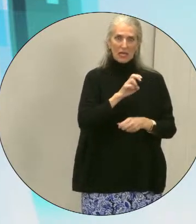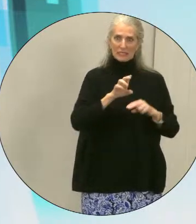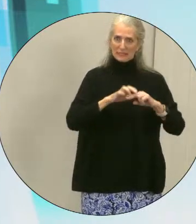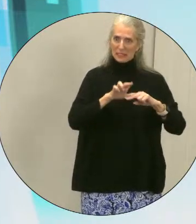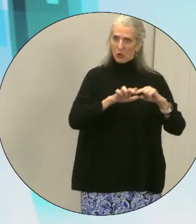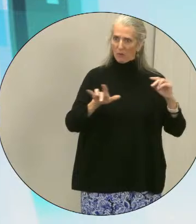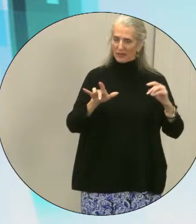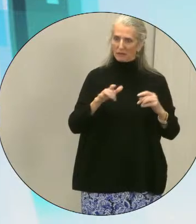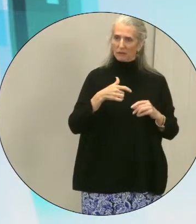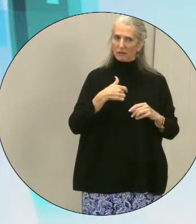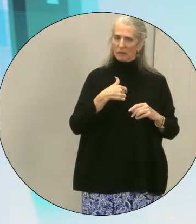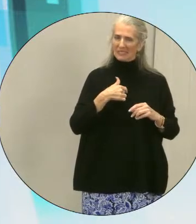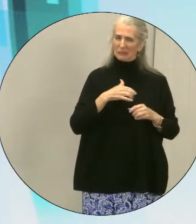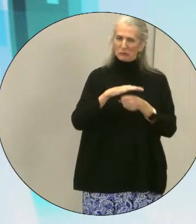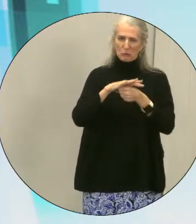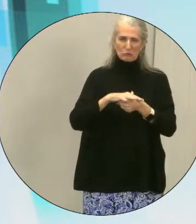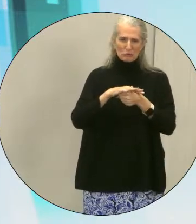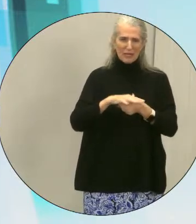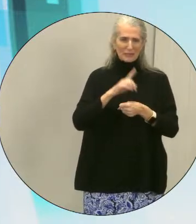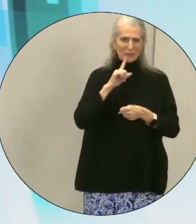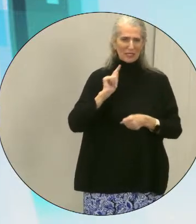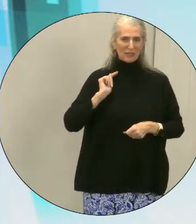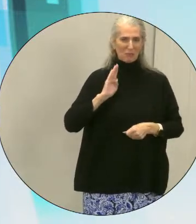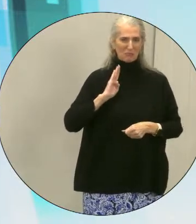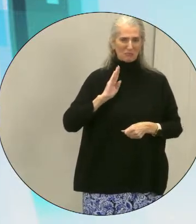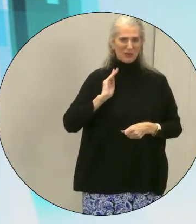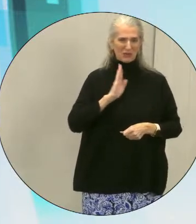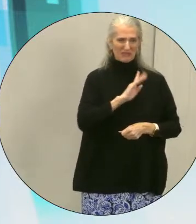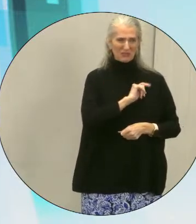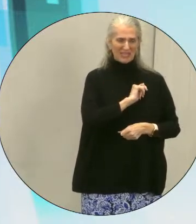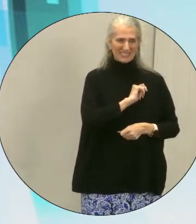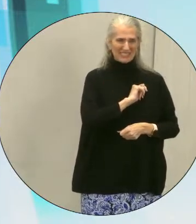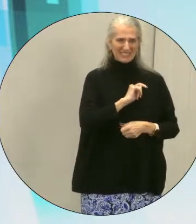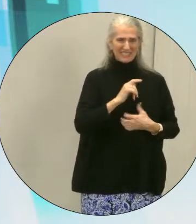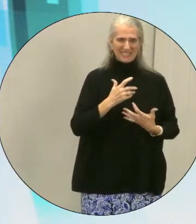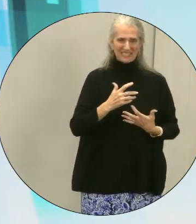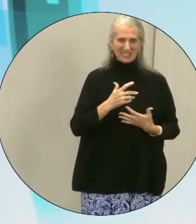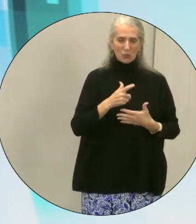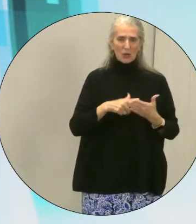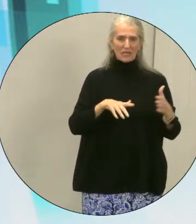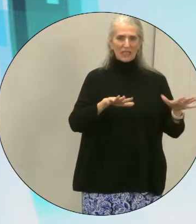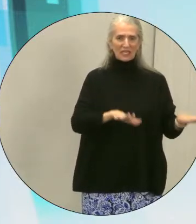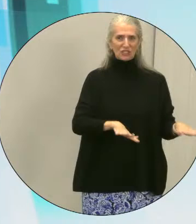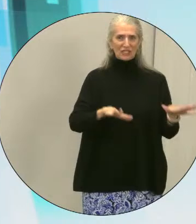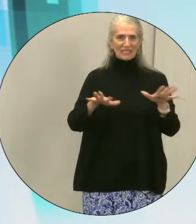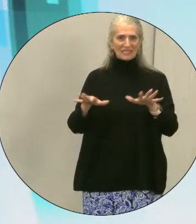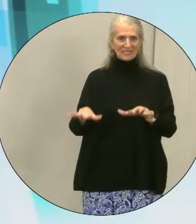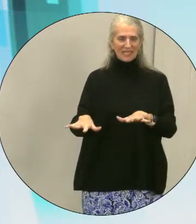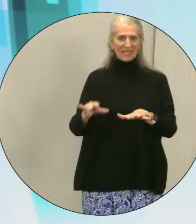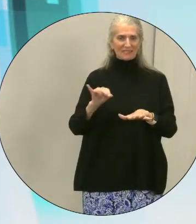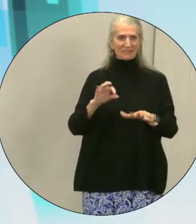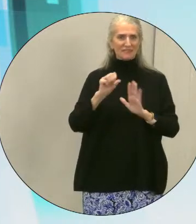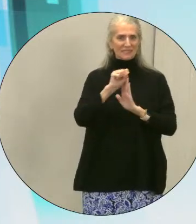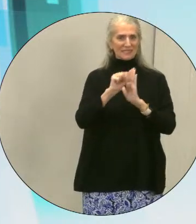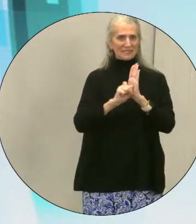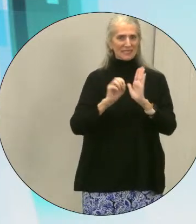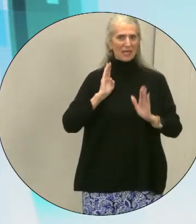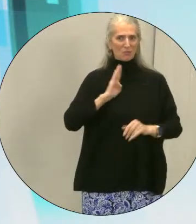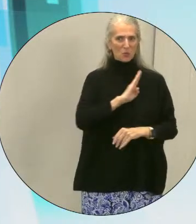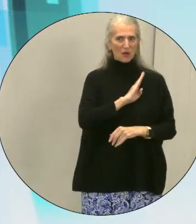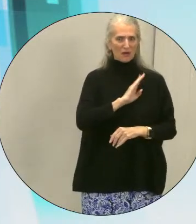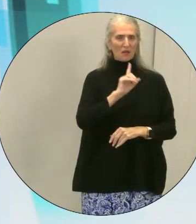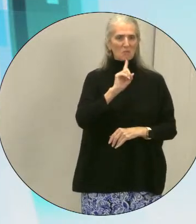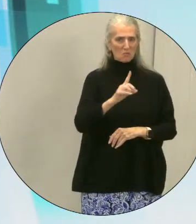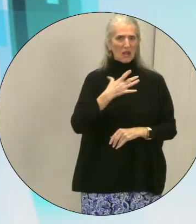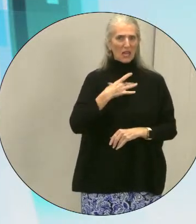was so stressful being a trustee. What a leisurely seat that would be to be on the state board. I certainly like